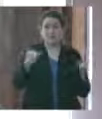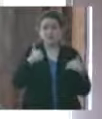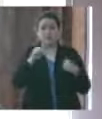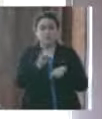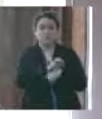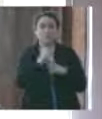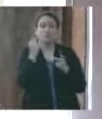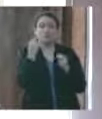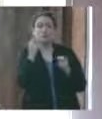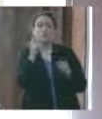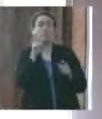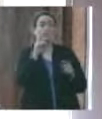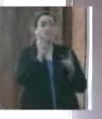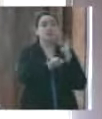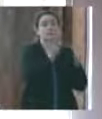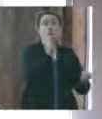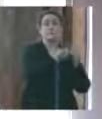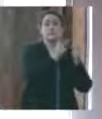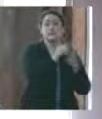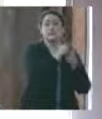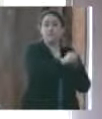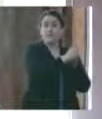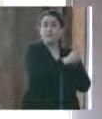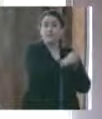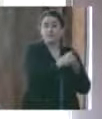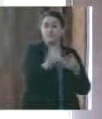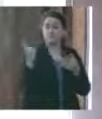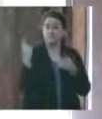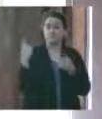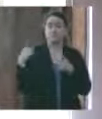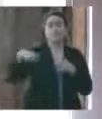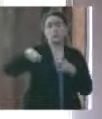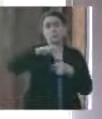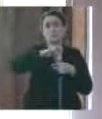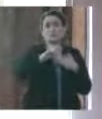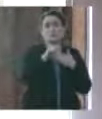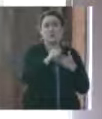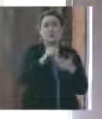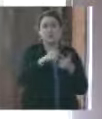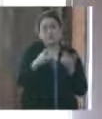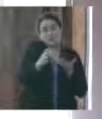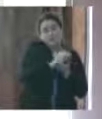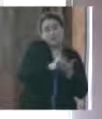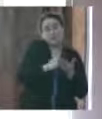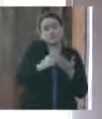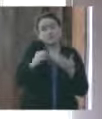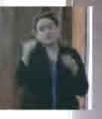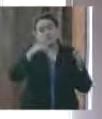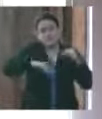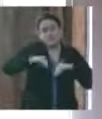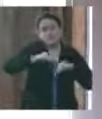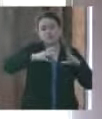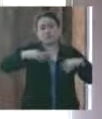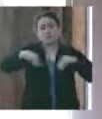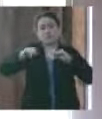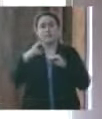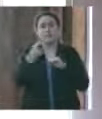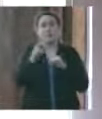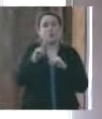as people who are collecting, packaging, and selling herbs and medicinal roots from the